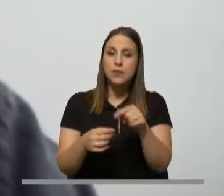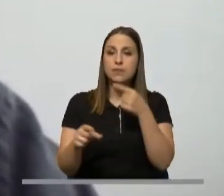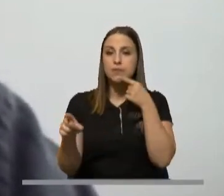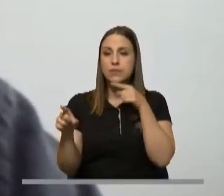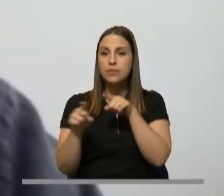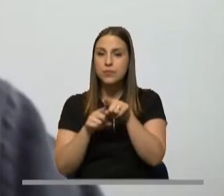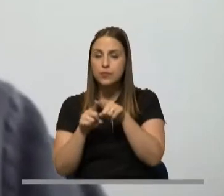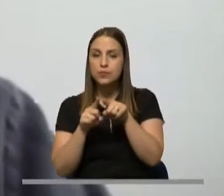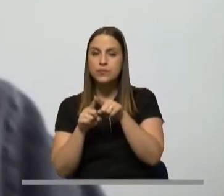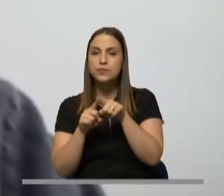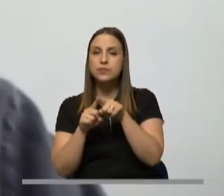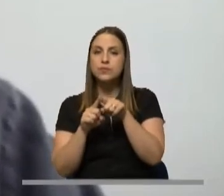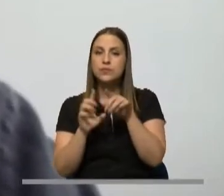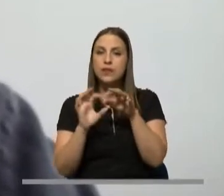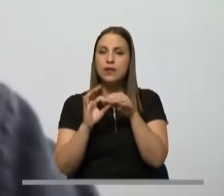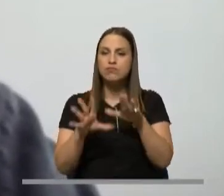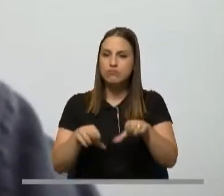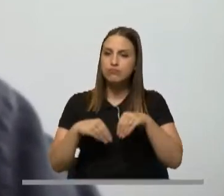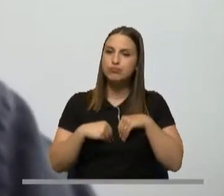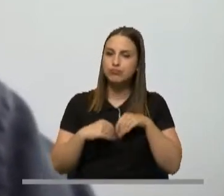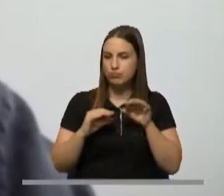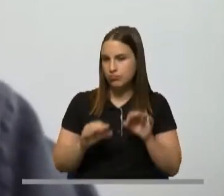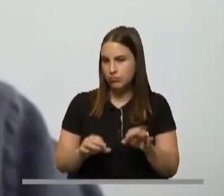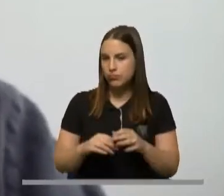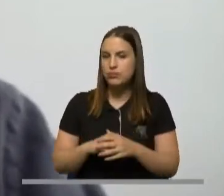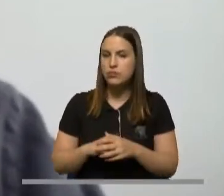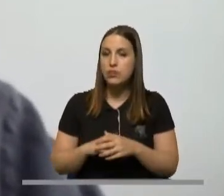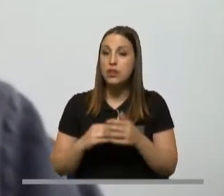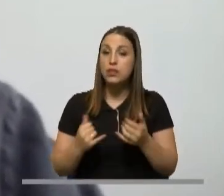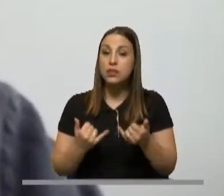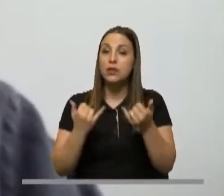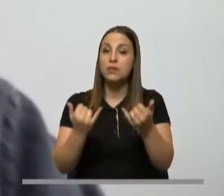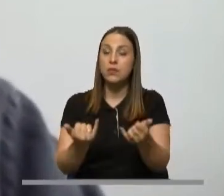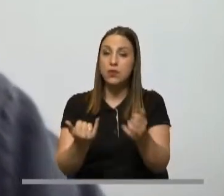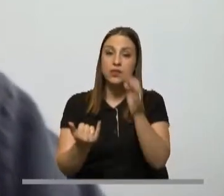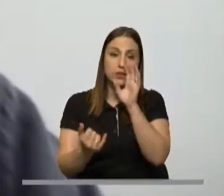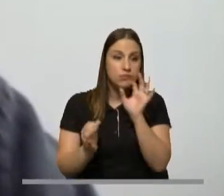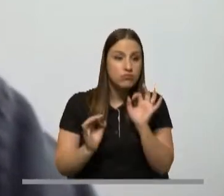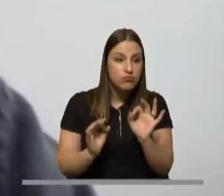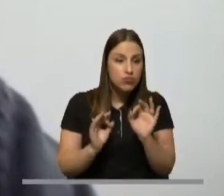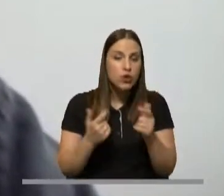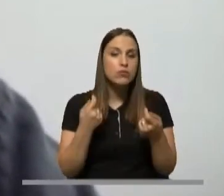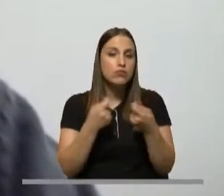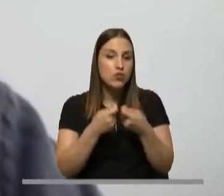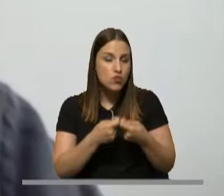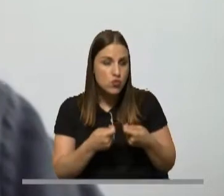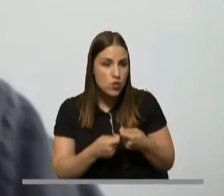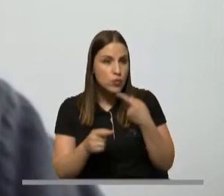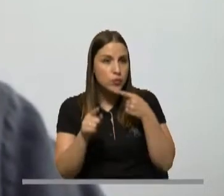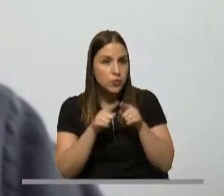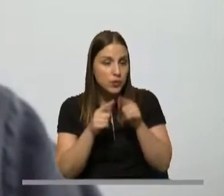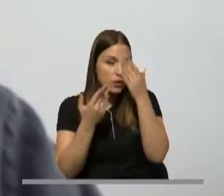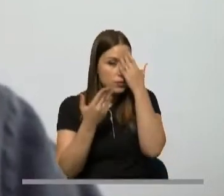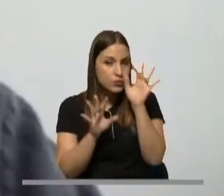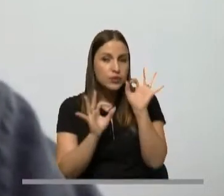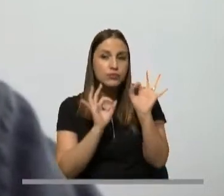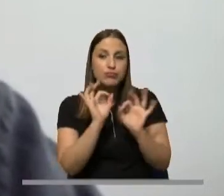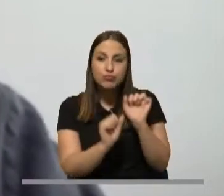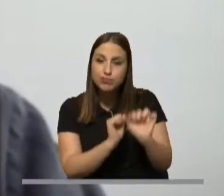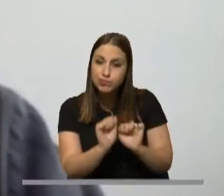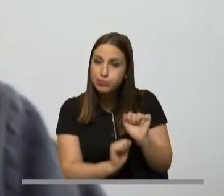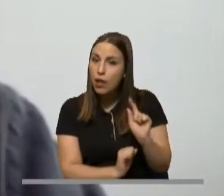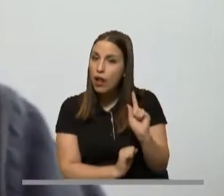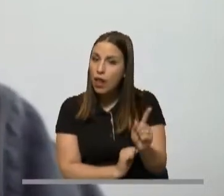was reluctant to accept. Then, as now, democratic balance is achieved by